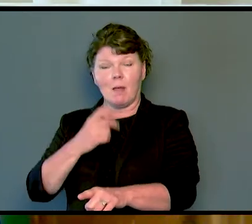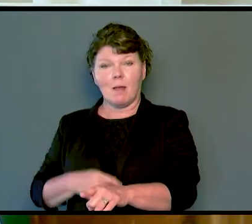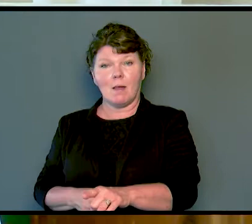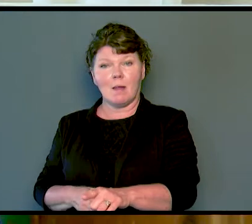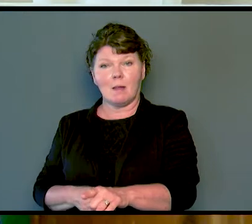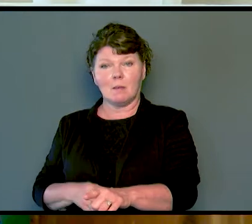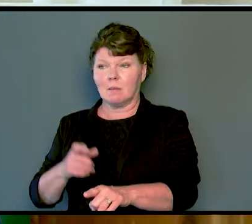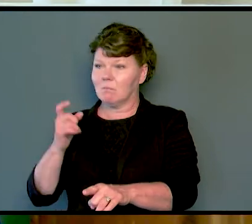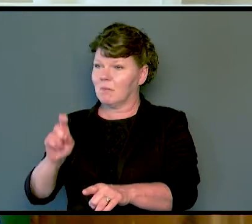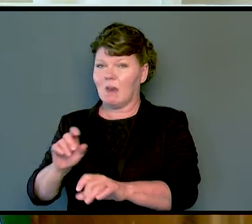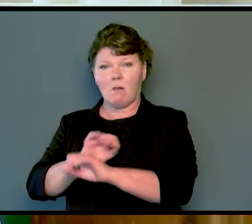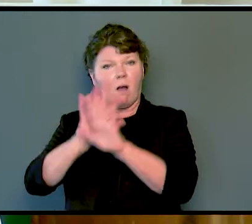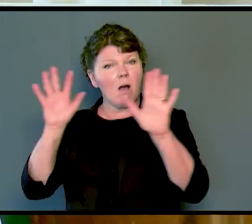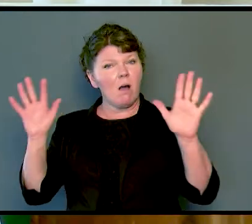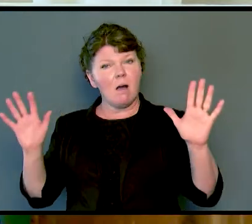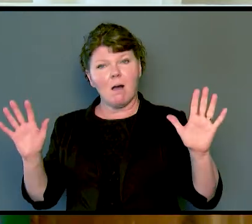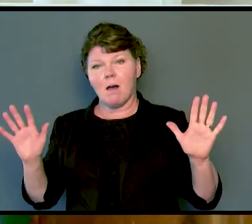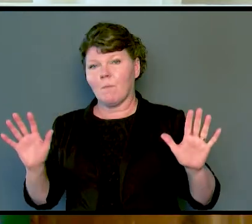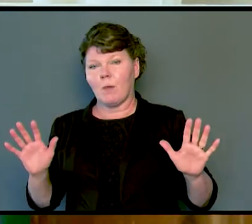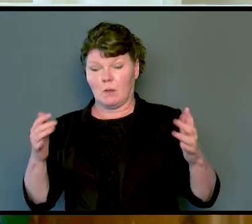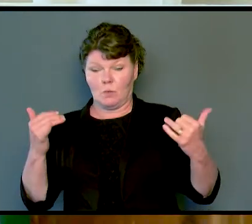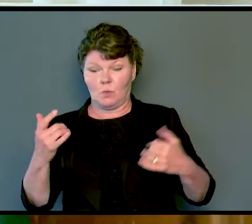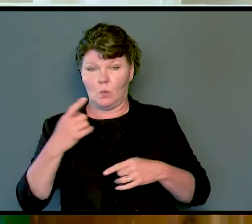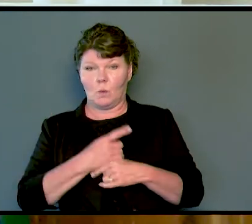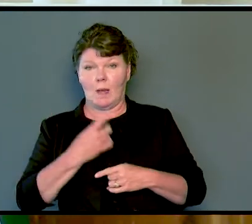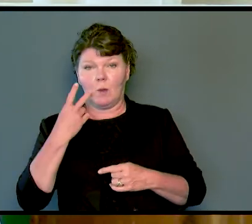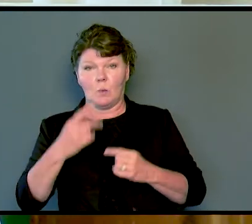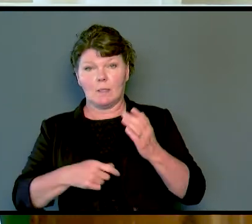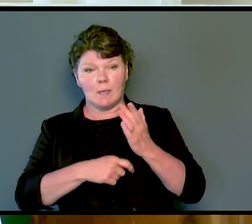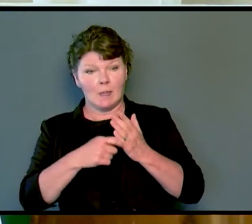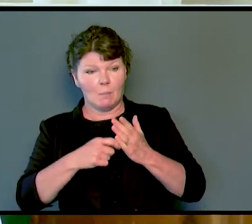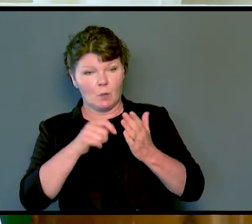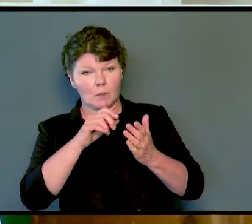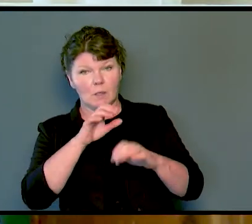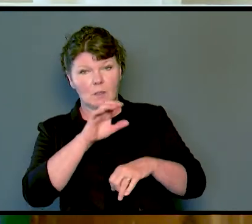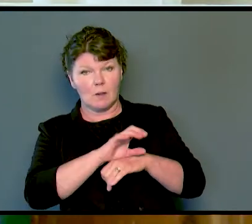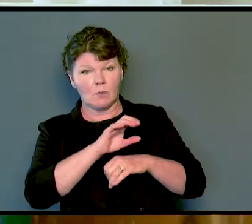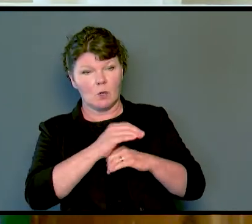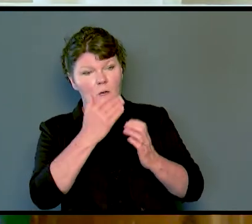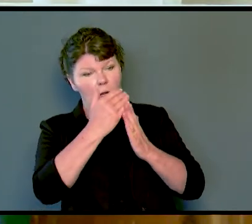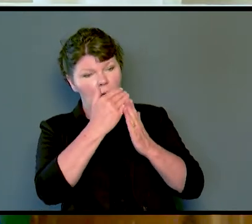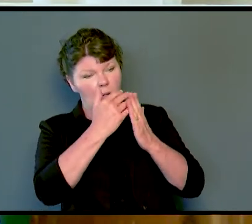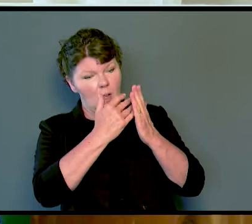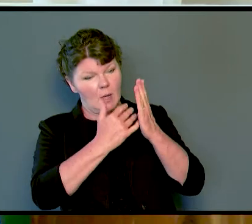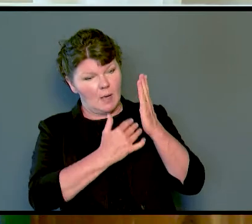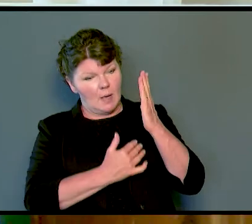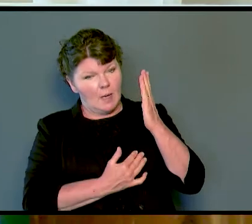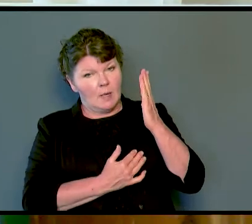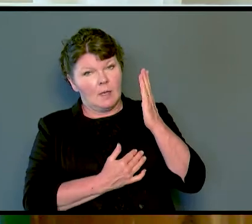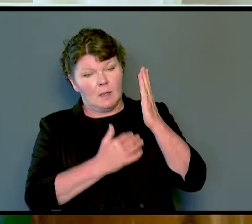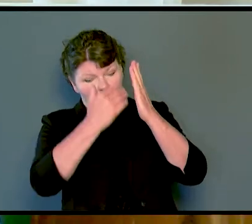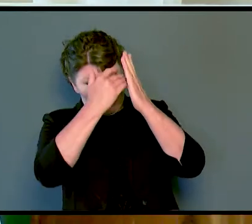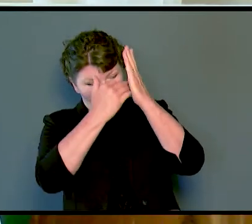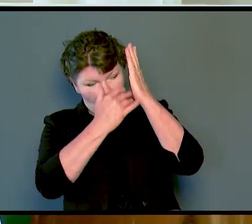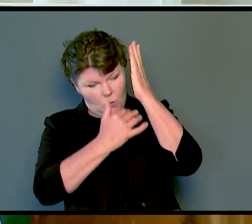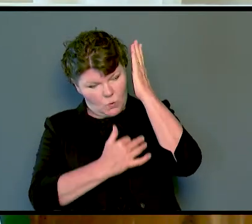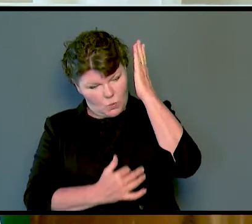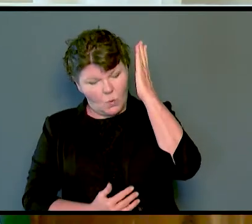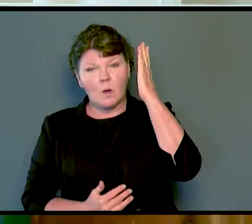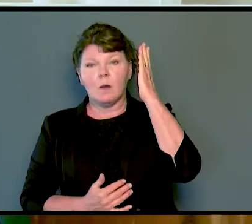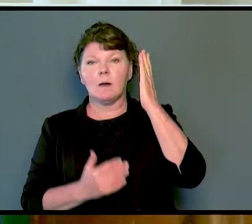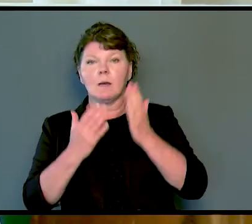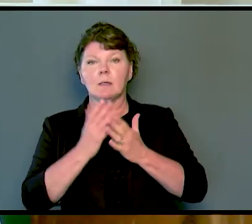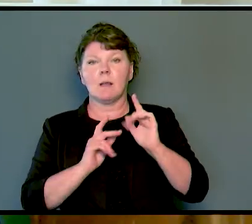blind. His need was obvious. Today we see in the bulletins of churches a list, and in some cases a long list